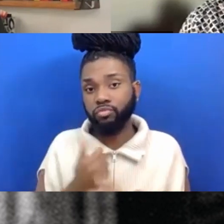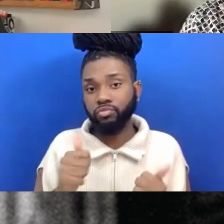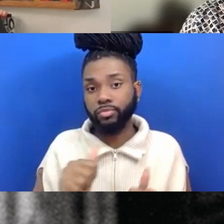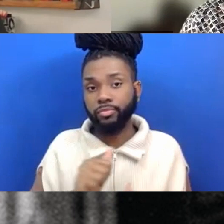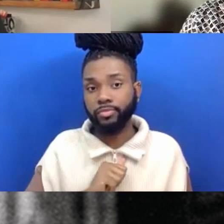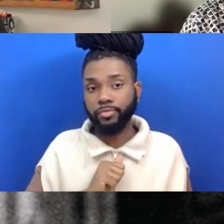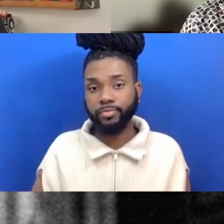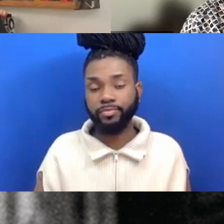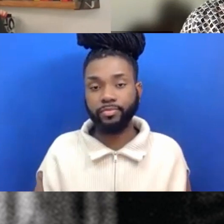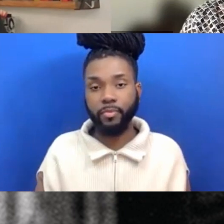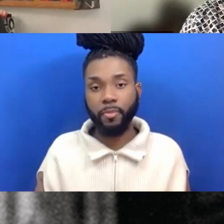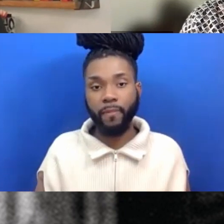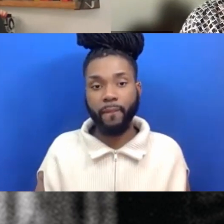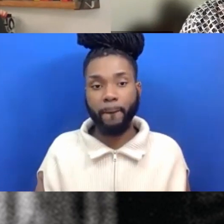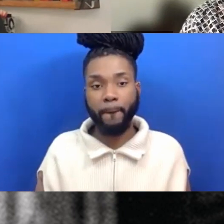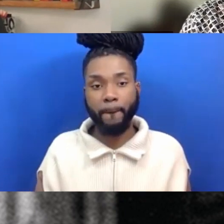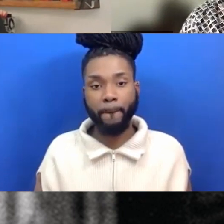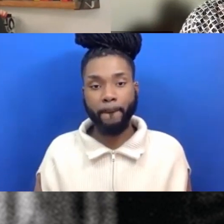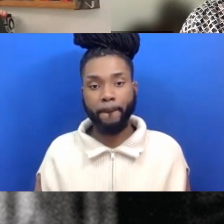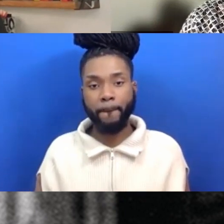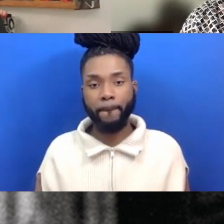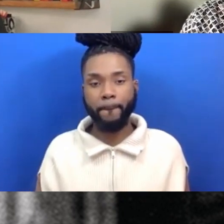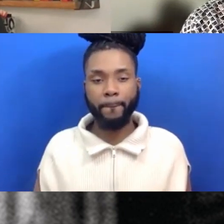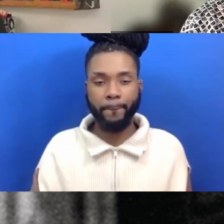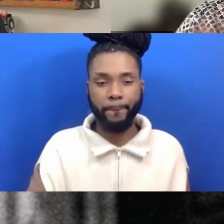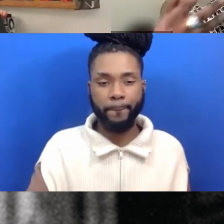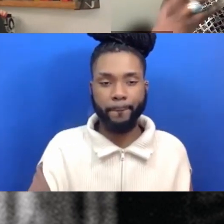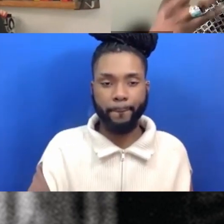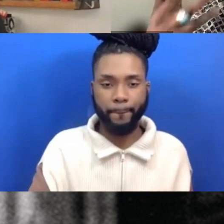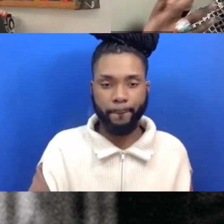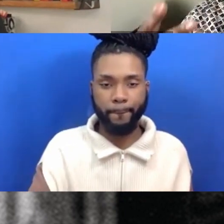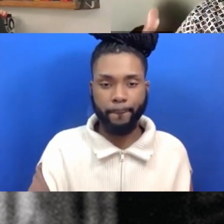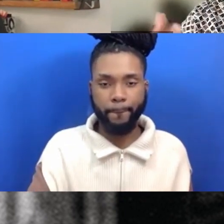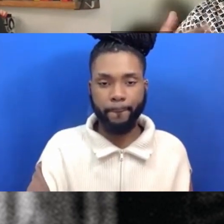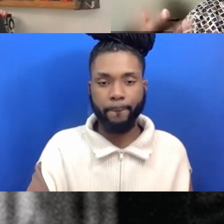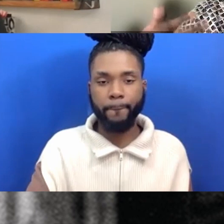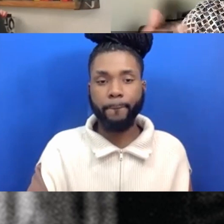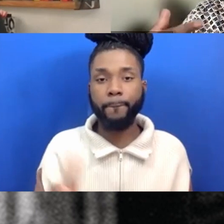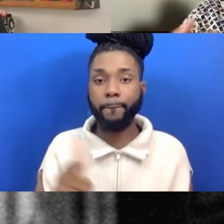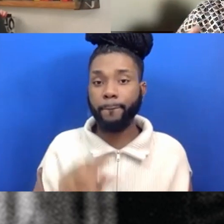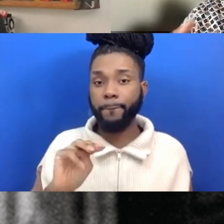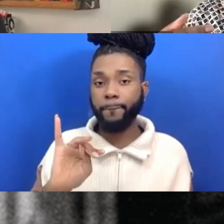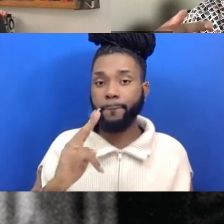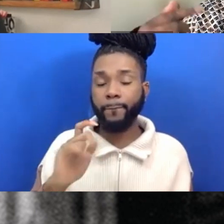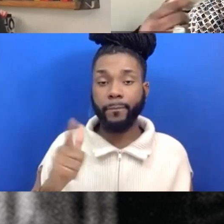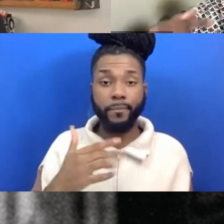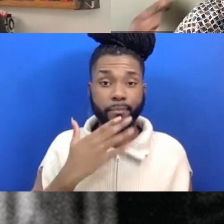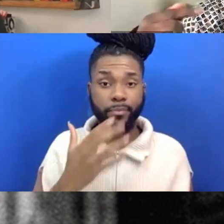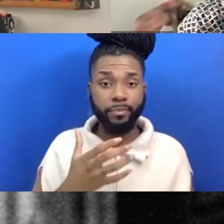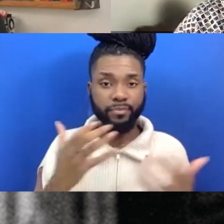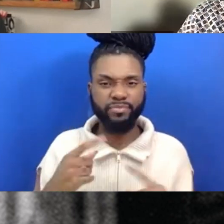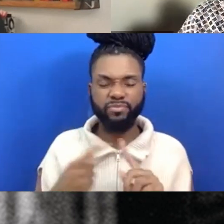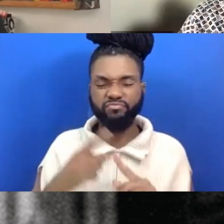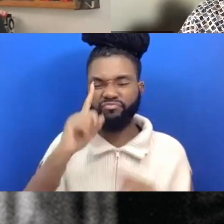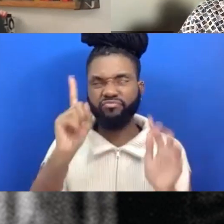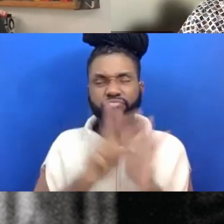Just to, you know, thanks so much for that. I mean, you know, the first thought that kind of came to mind was that, you know, in terms of